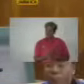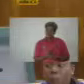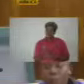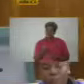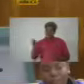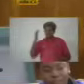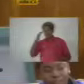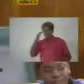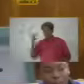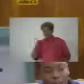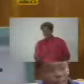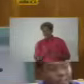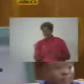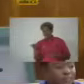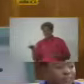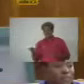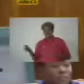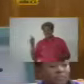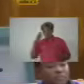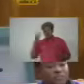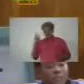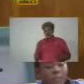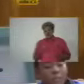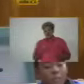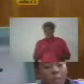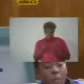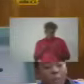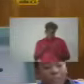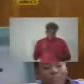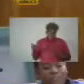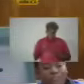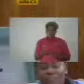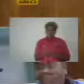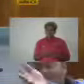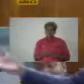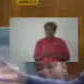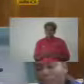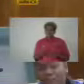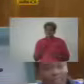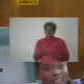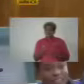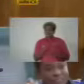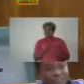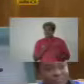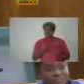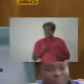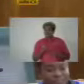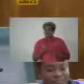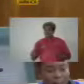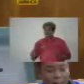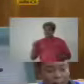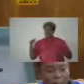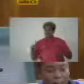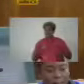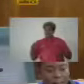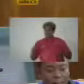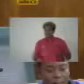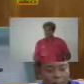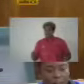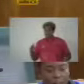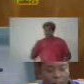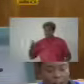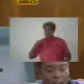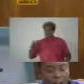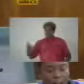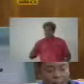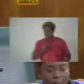you're wondering when the channel was coming. Had to come in. And then I had the Senate and the People's National Party. And then I